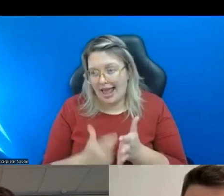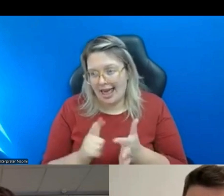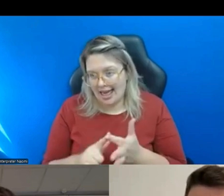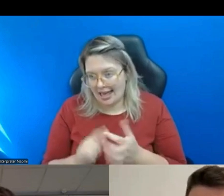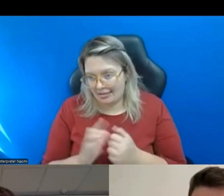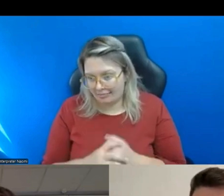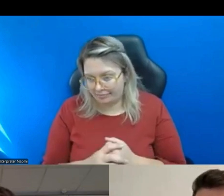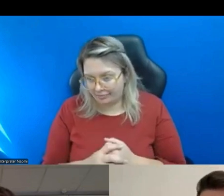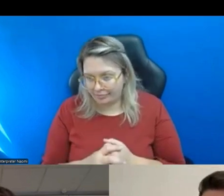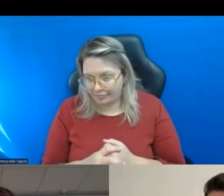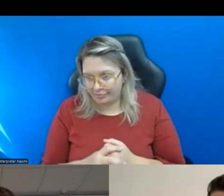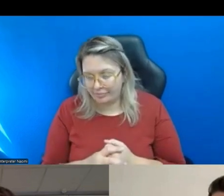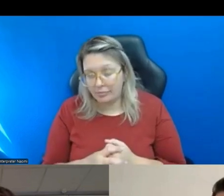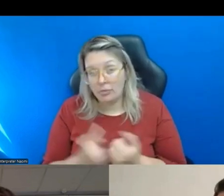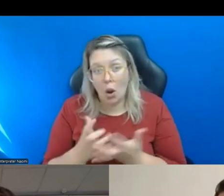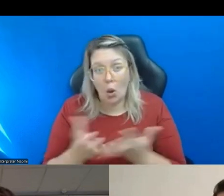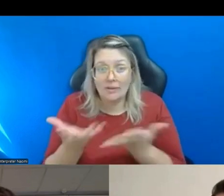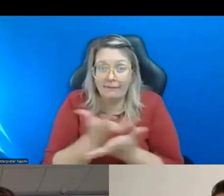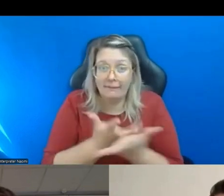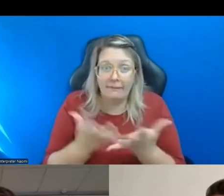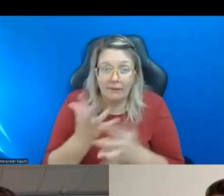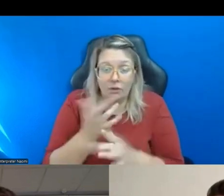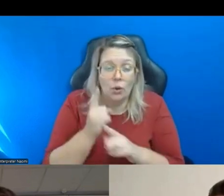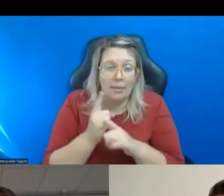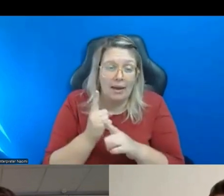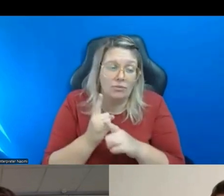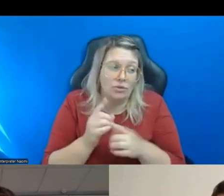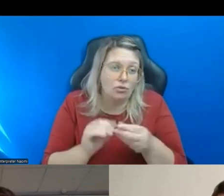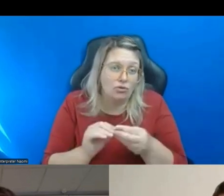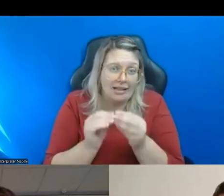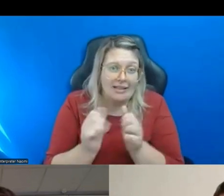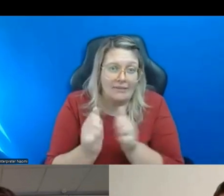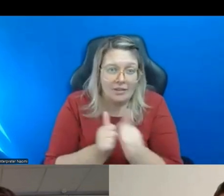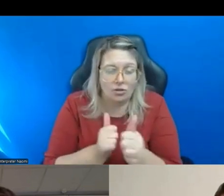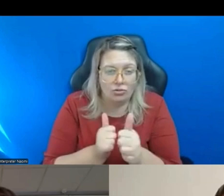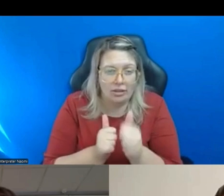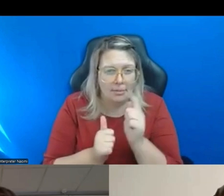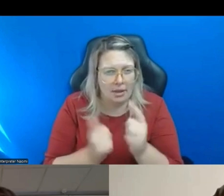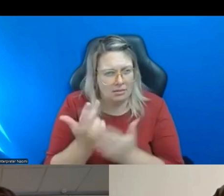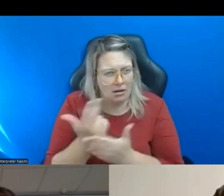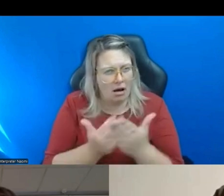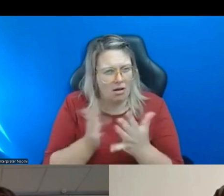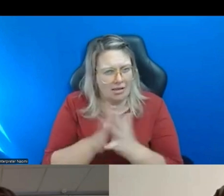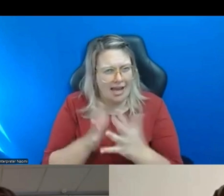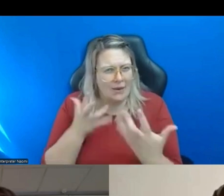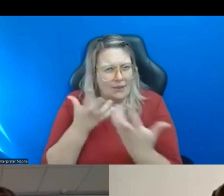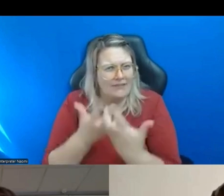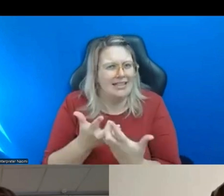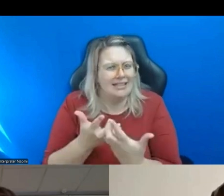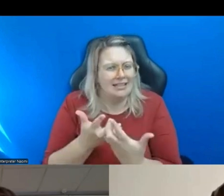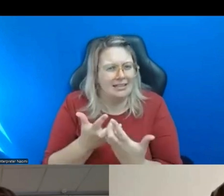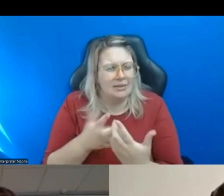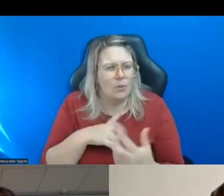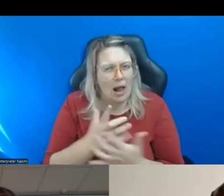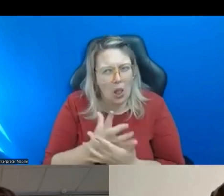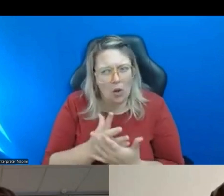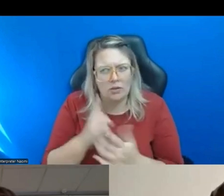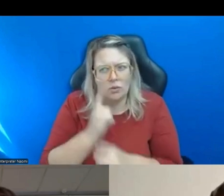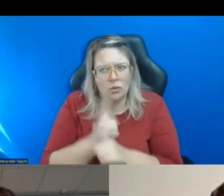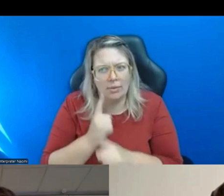growth conversations focus on creative industries, but where does the art specifically fit within this when so much focus is on economic